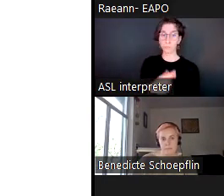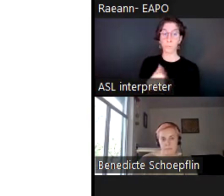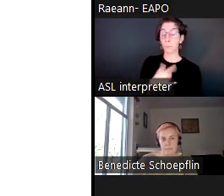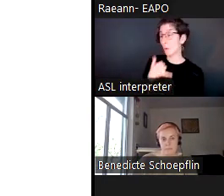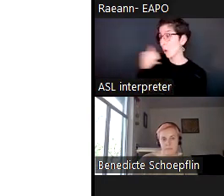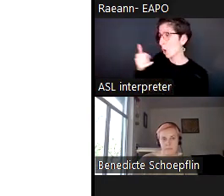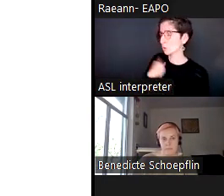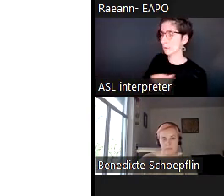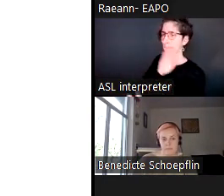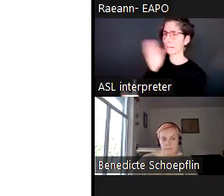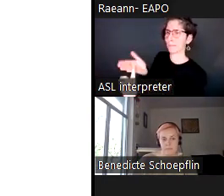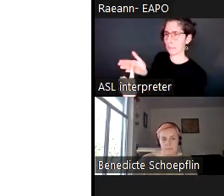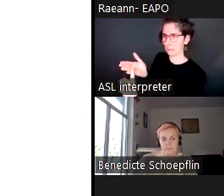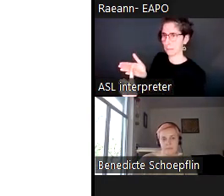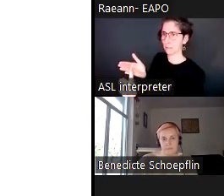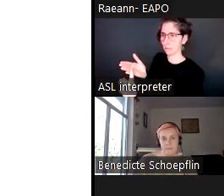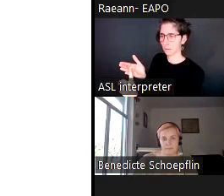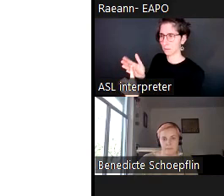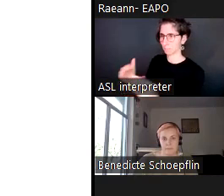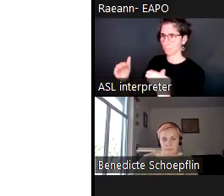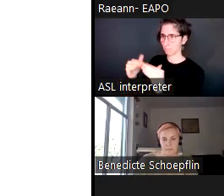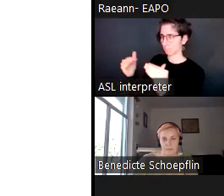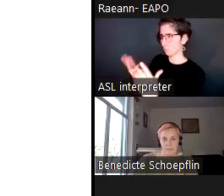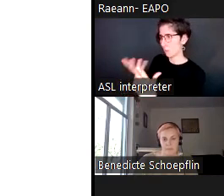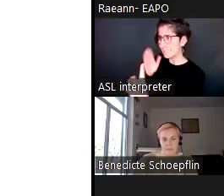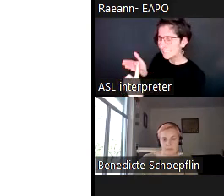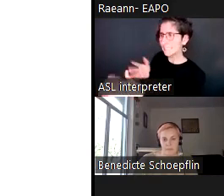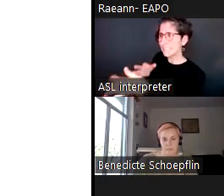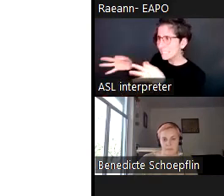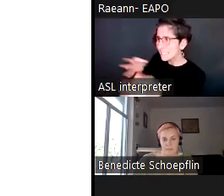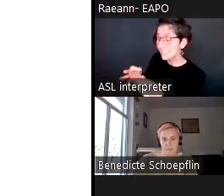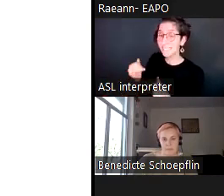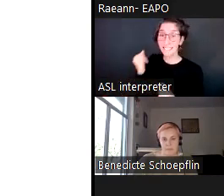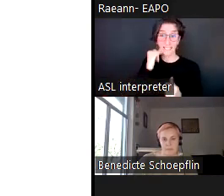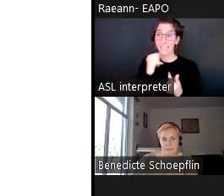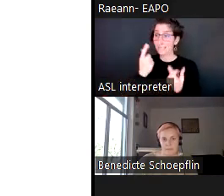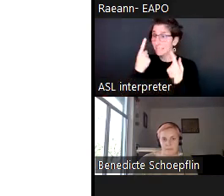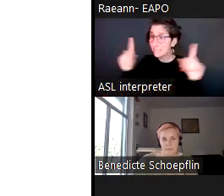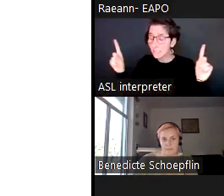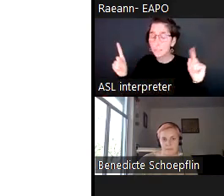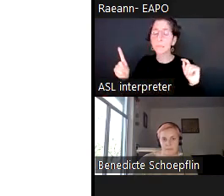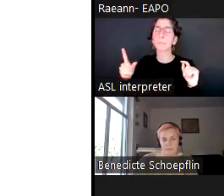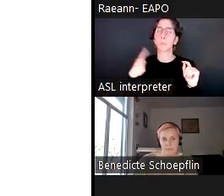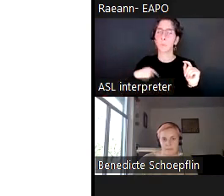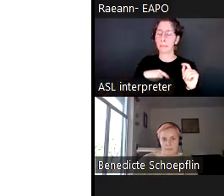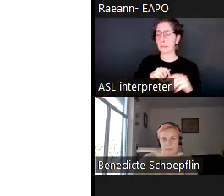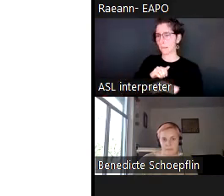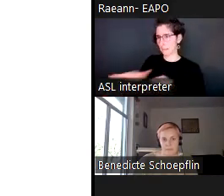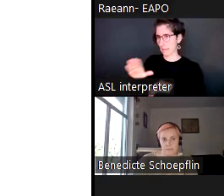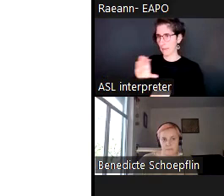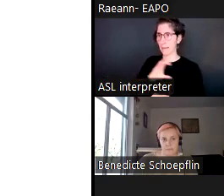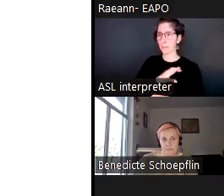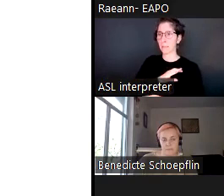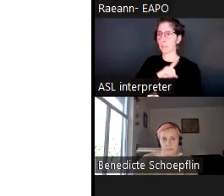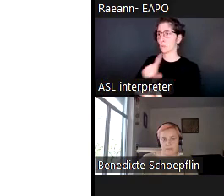convince them of what is happening. If that doesn't work, we can also send the police of jurisdiction to their